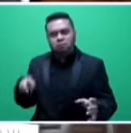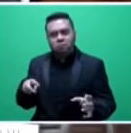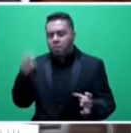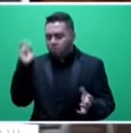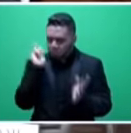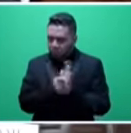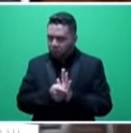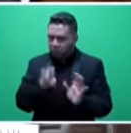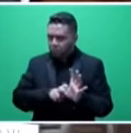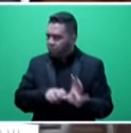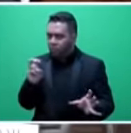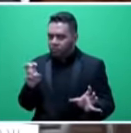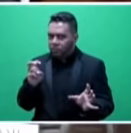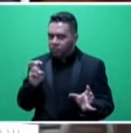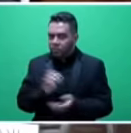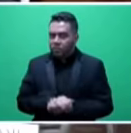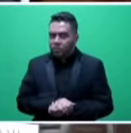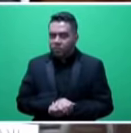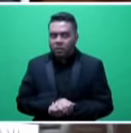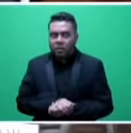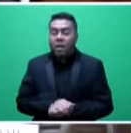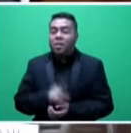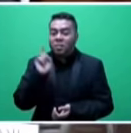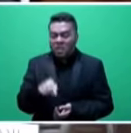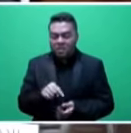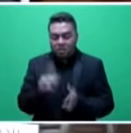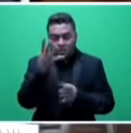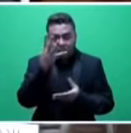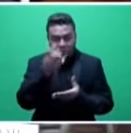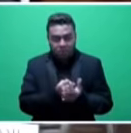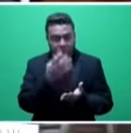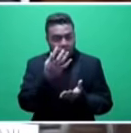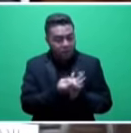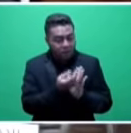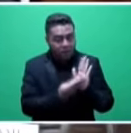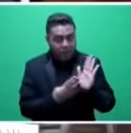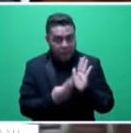Mr. Speaker, sir, these figures need the attention of everybody